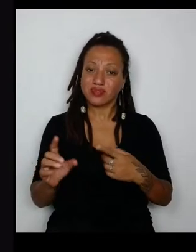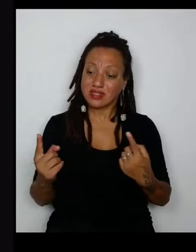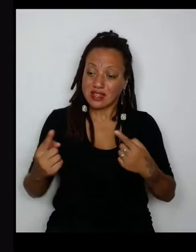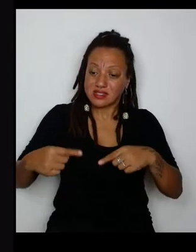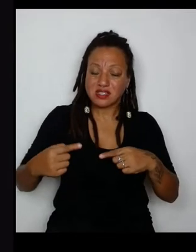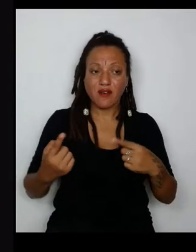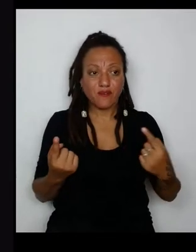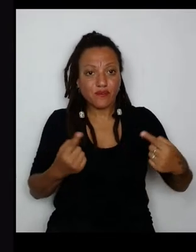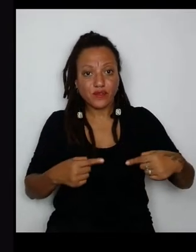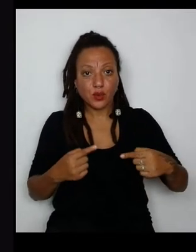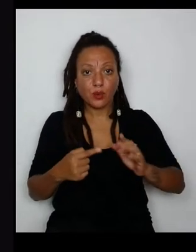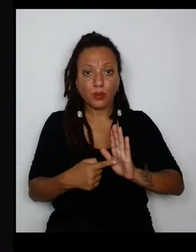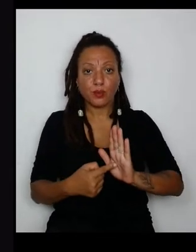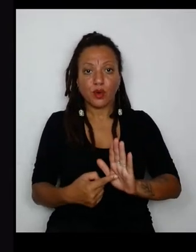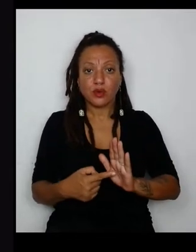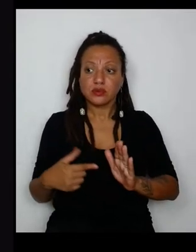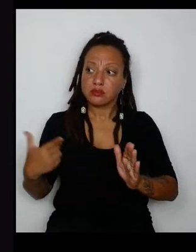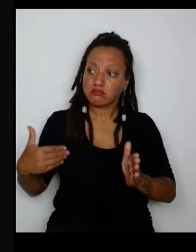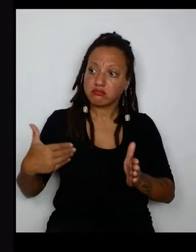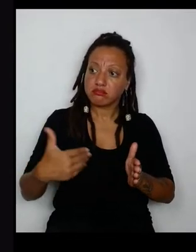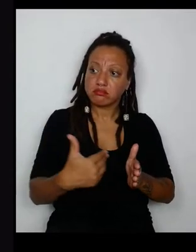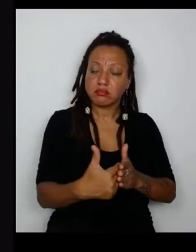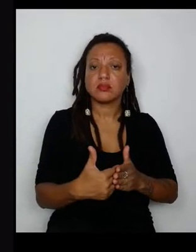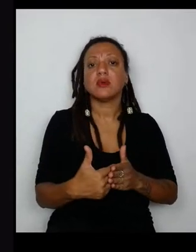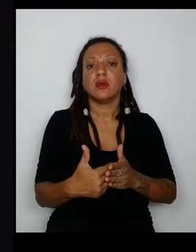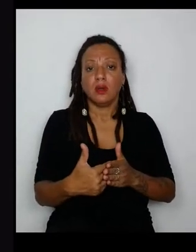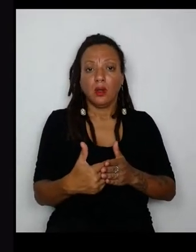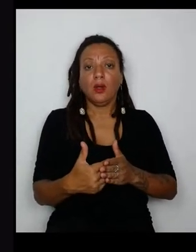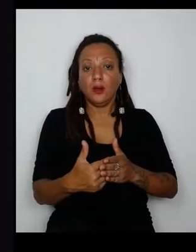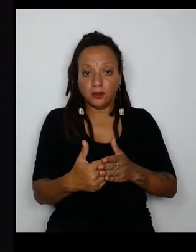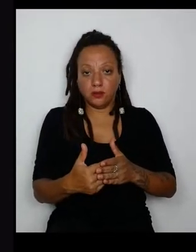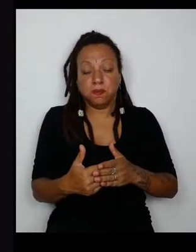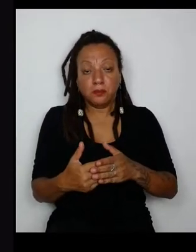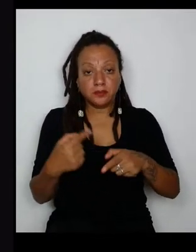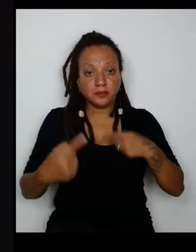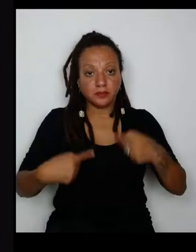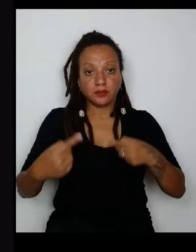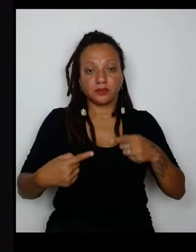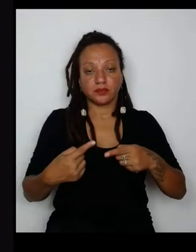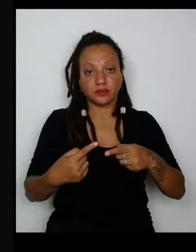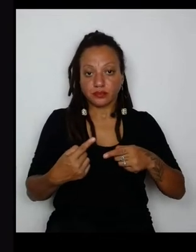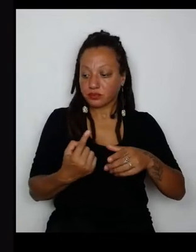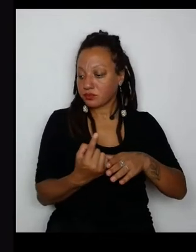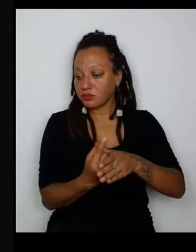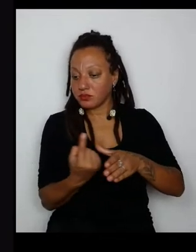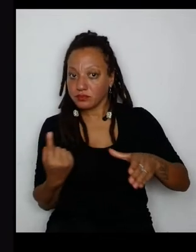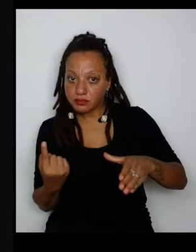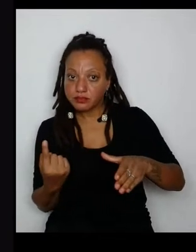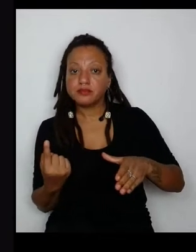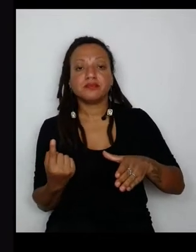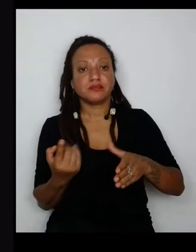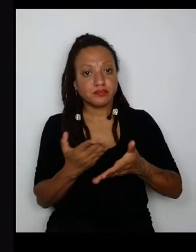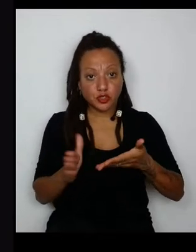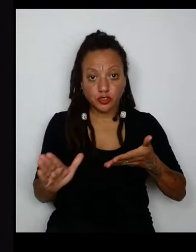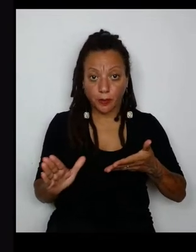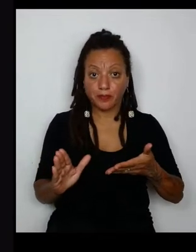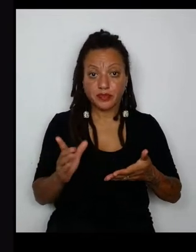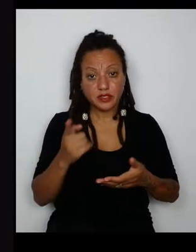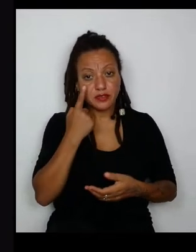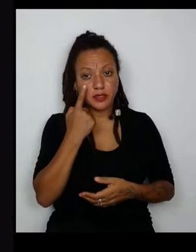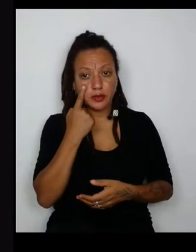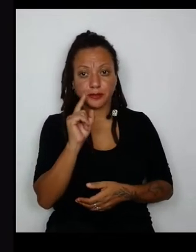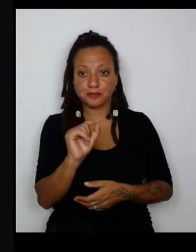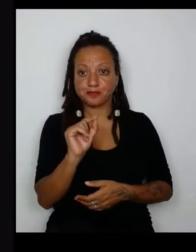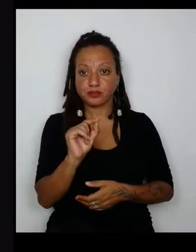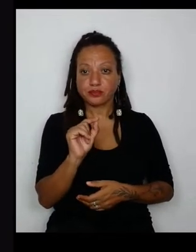inclusion and exclusion because we can see here a false sense of entitlement to tahitian but they don't mention markhasen uh